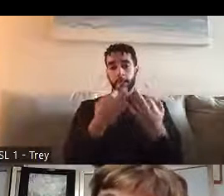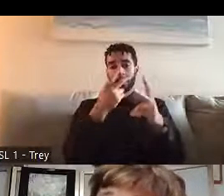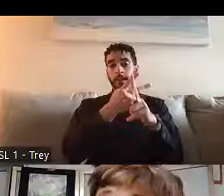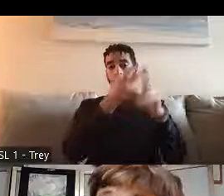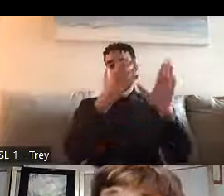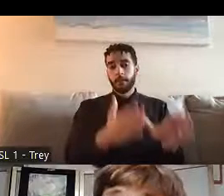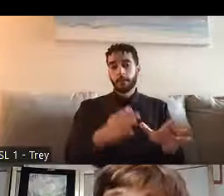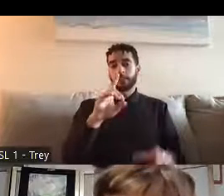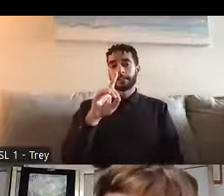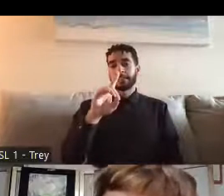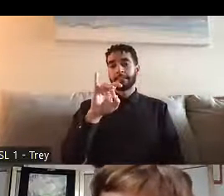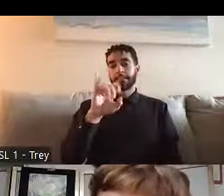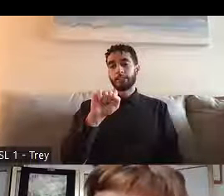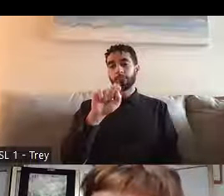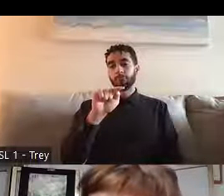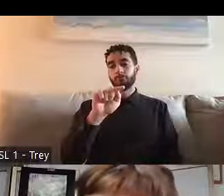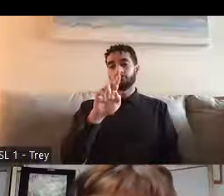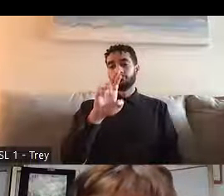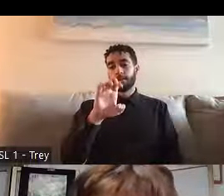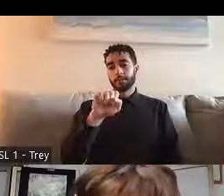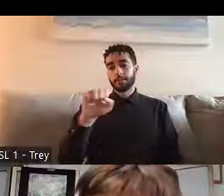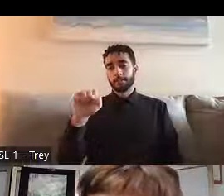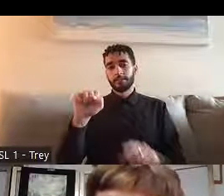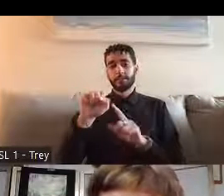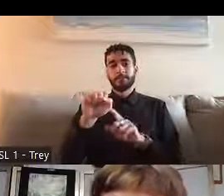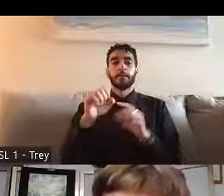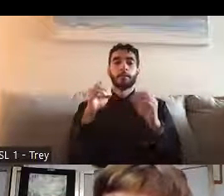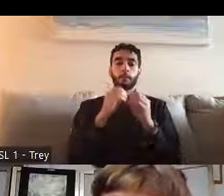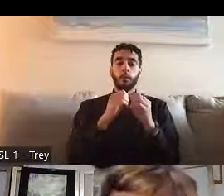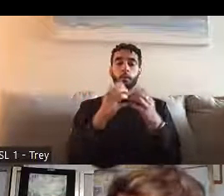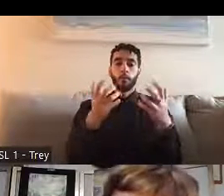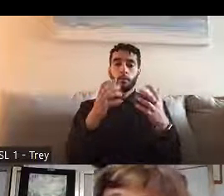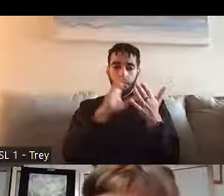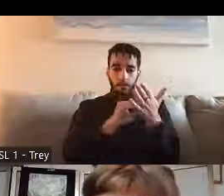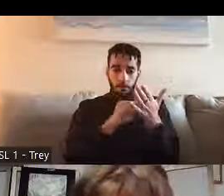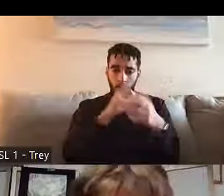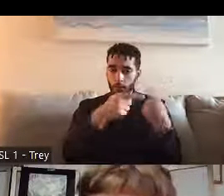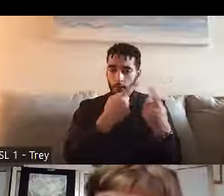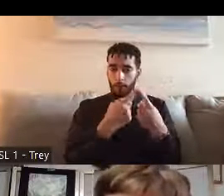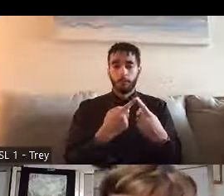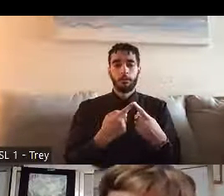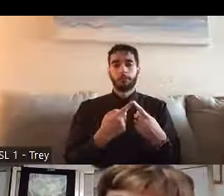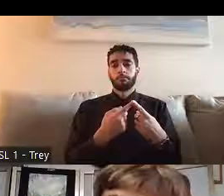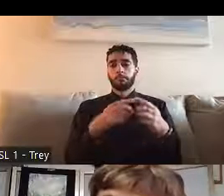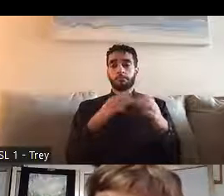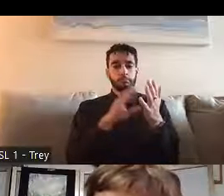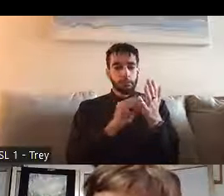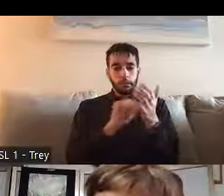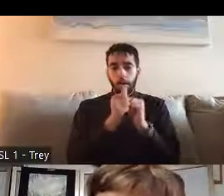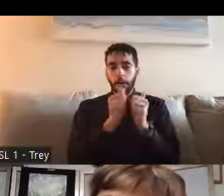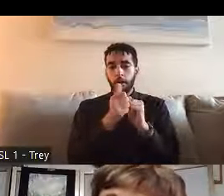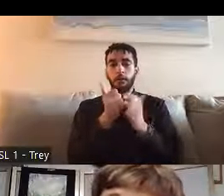for those who would like to learn more about mental health issues and how to assess, how to treat, what are some of the